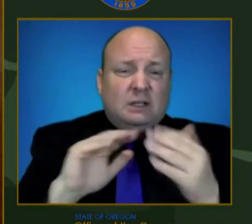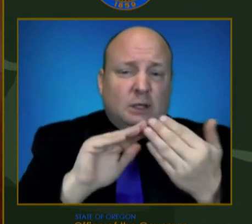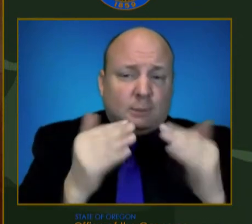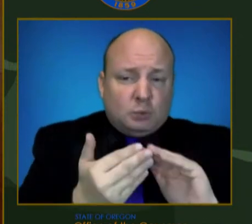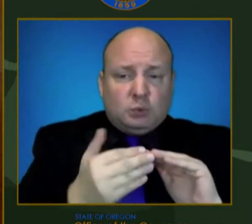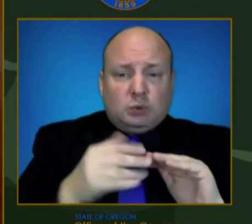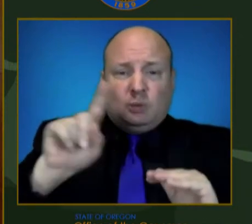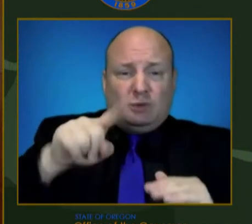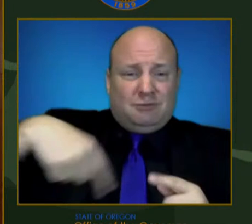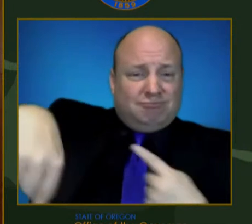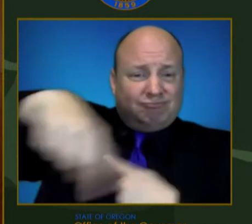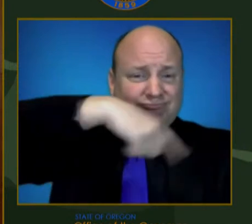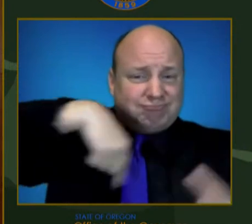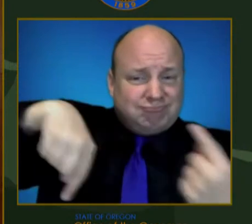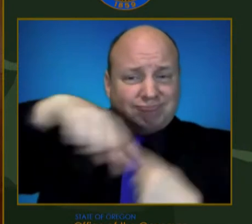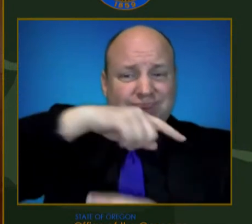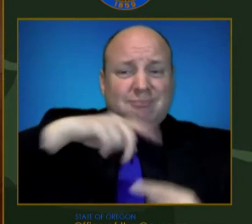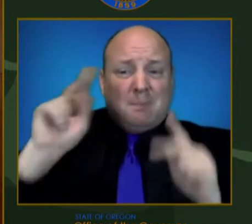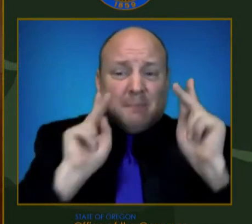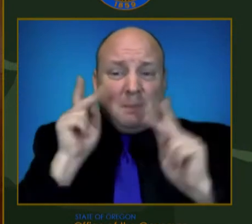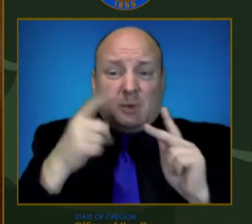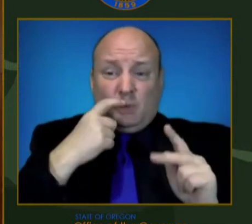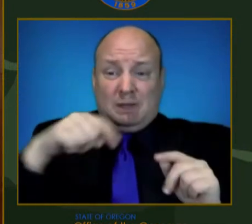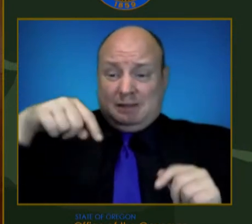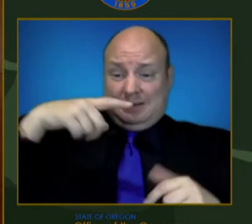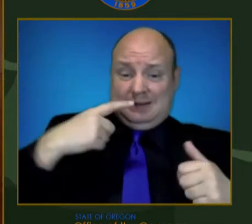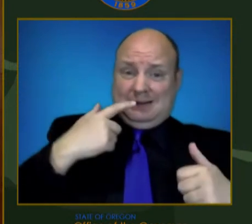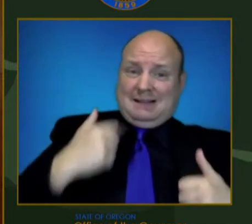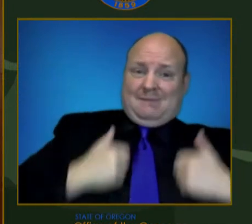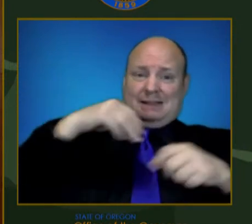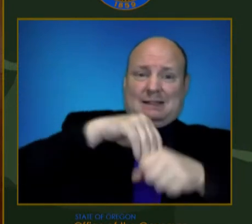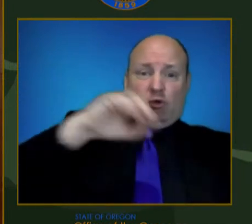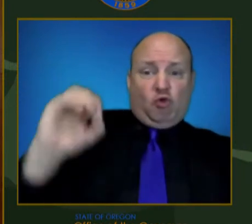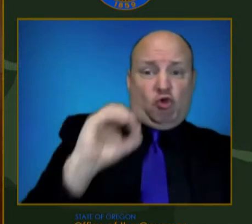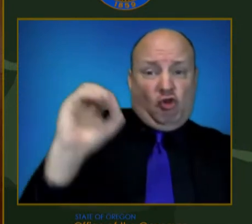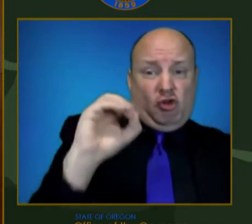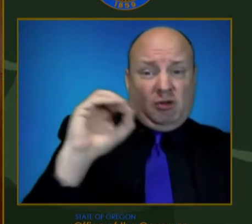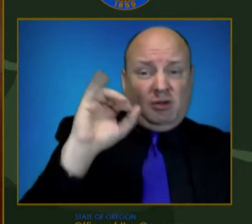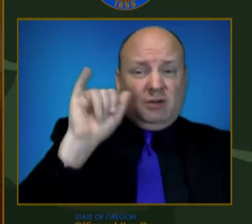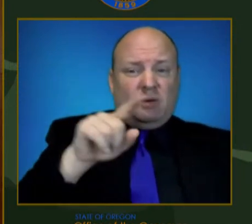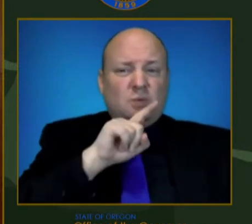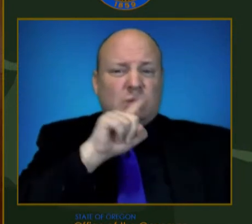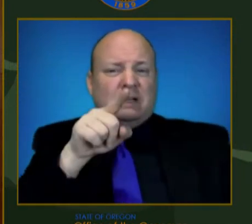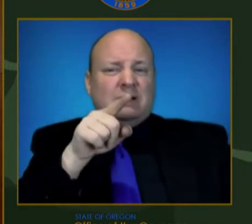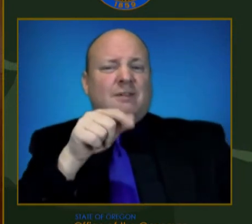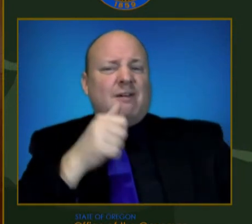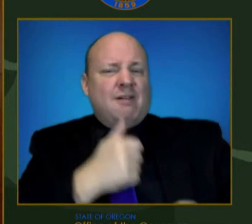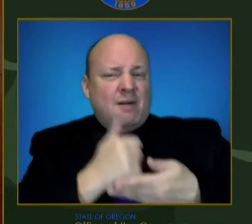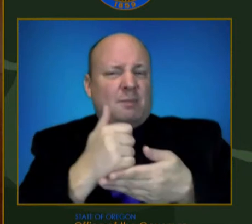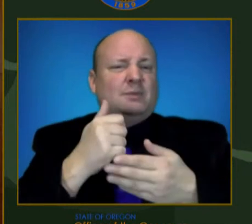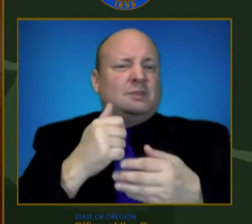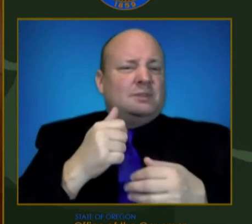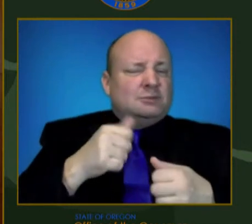And Oregonians stepped up for each other to truly make a difference. Thank you.